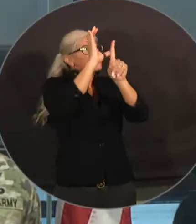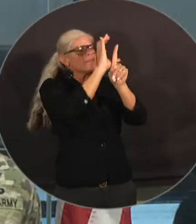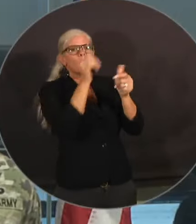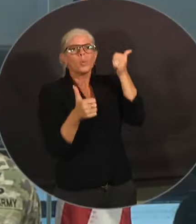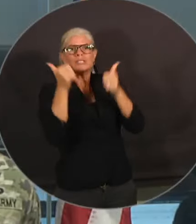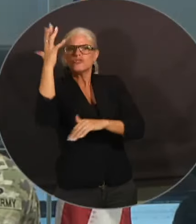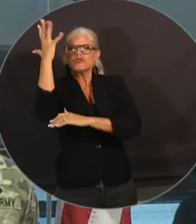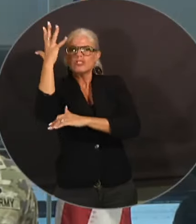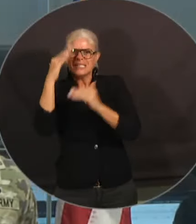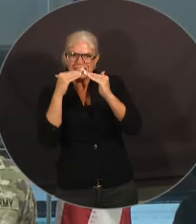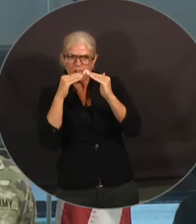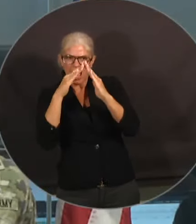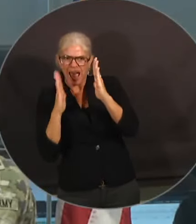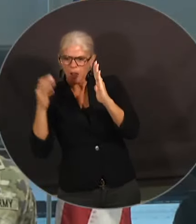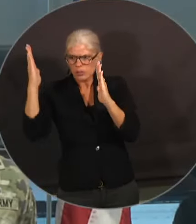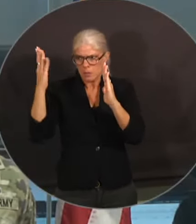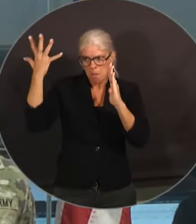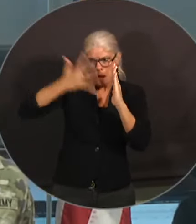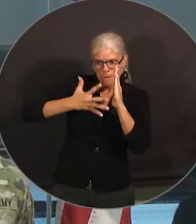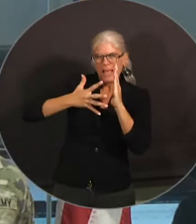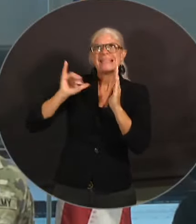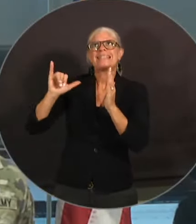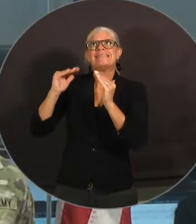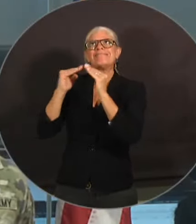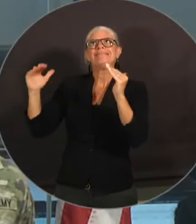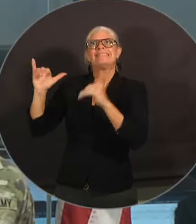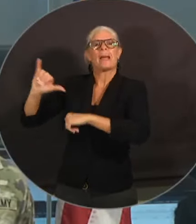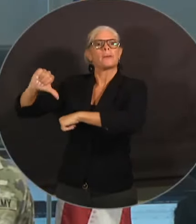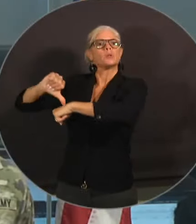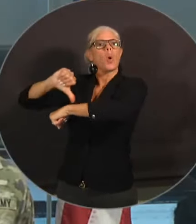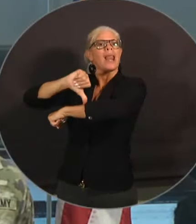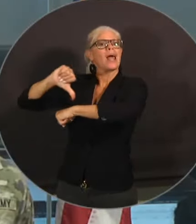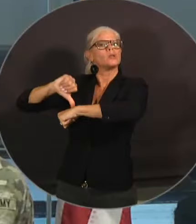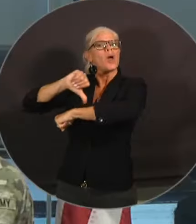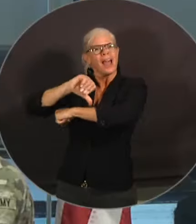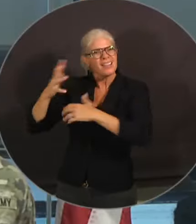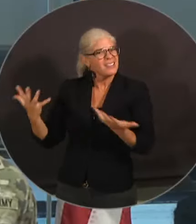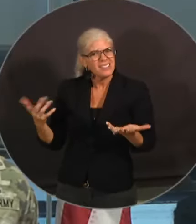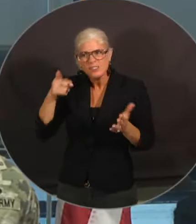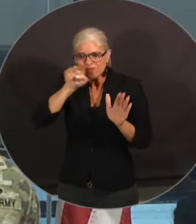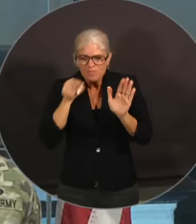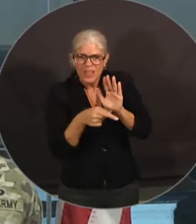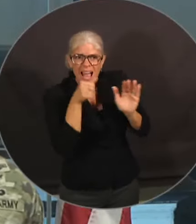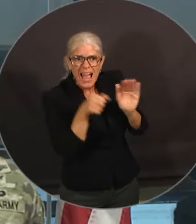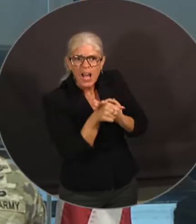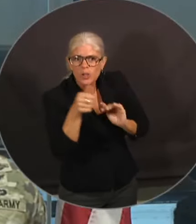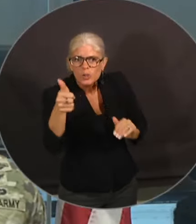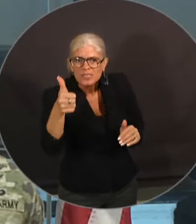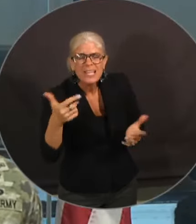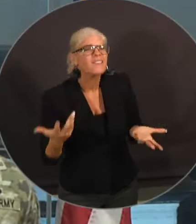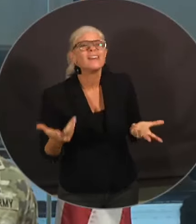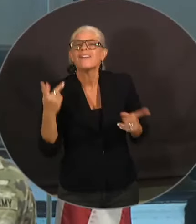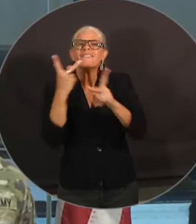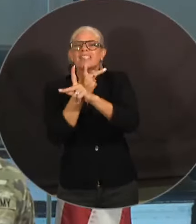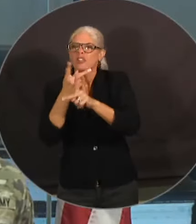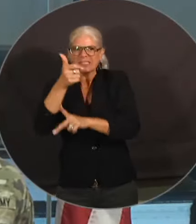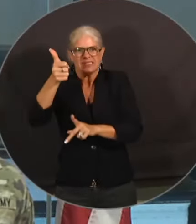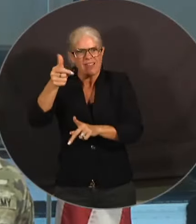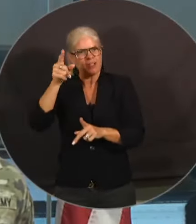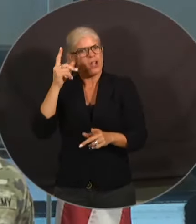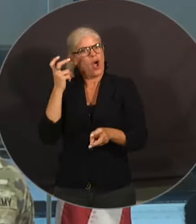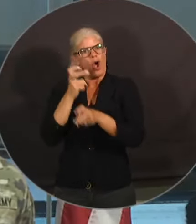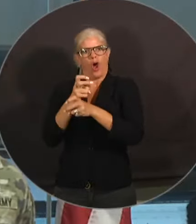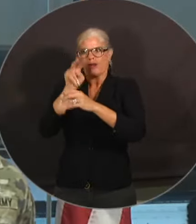could treat it like a tornado, get in a place where you can hunker down, and maybe that's the best option for you. But it's hard to